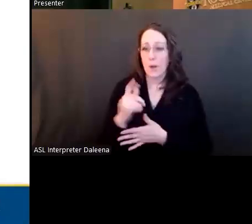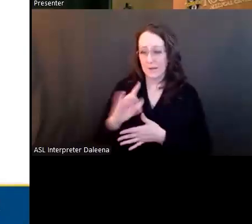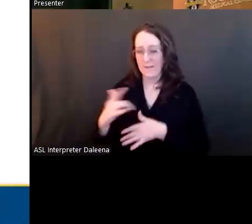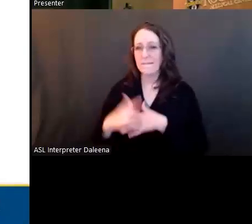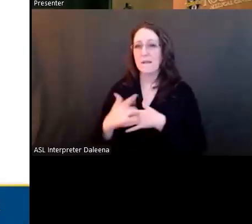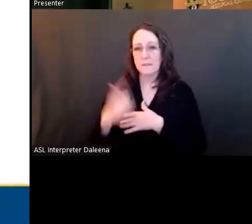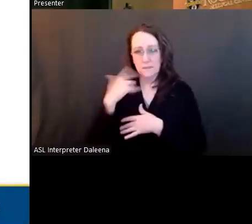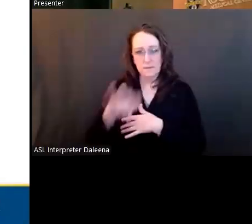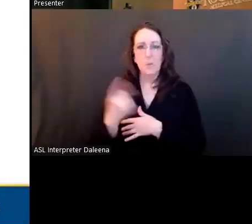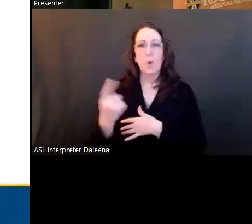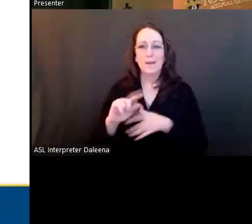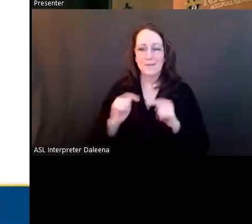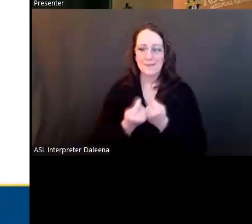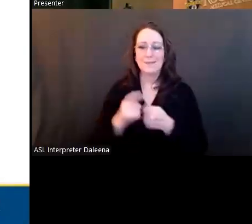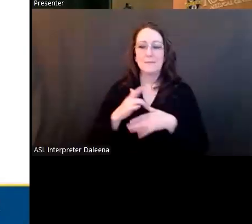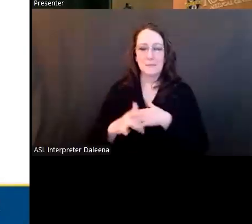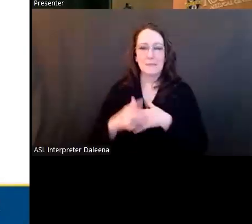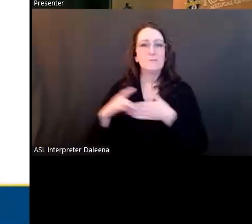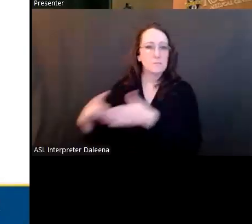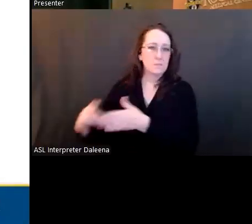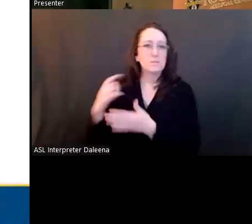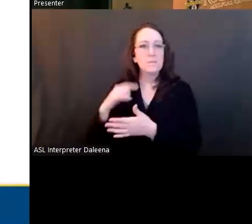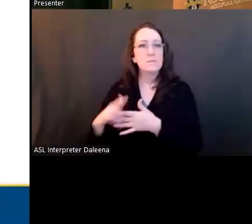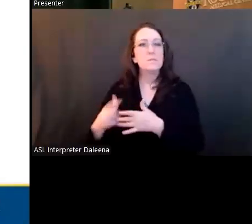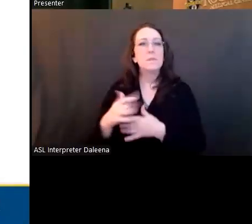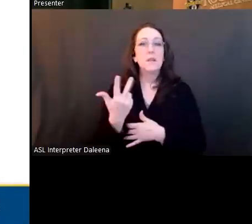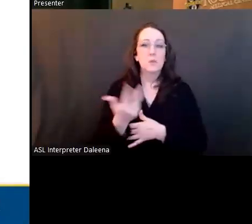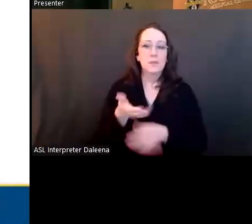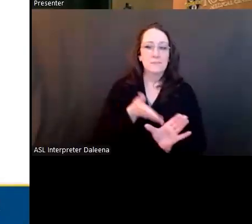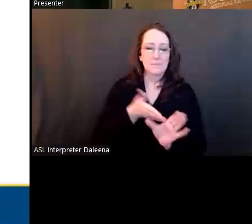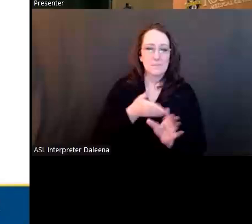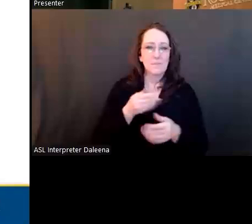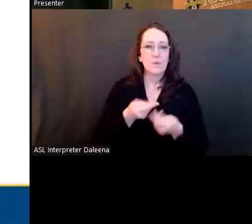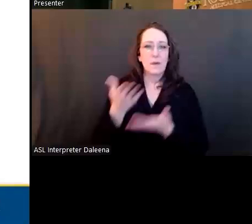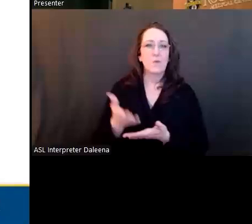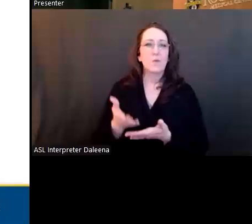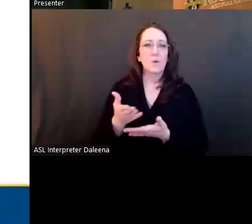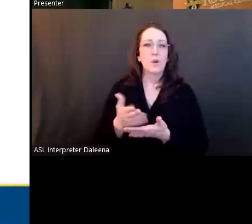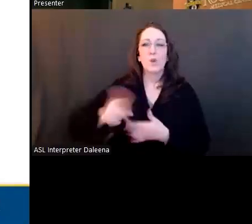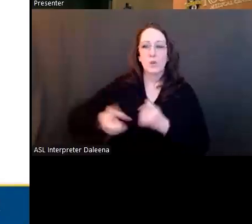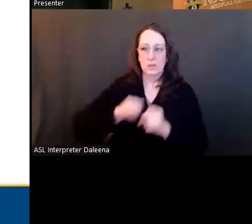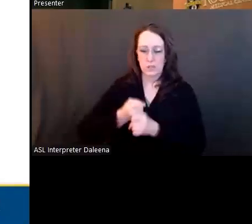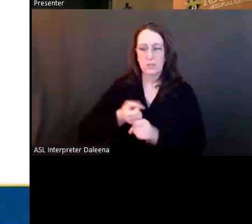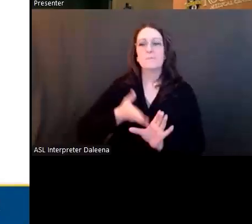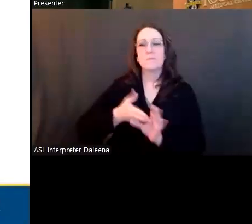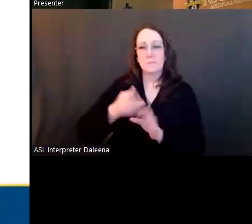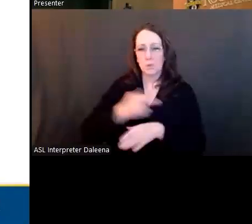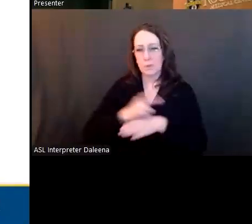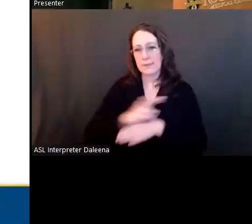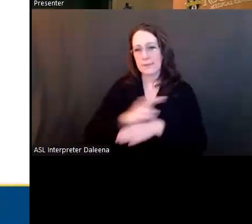1 team lead vacancy. We have 3 psychiatric providers, and we host 3rd year psychiatry residents.